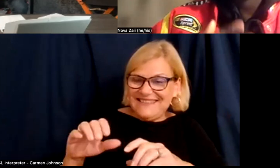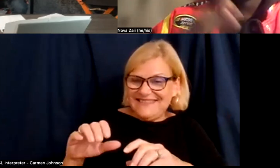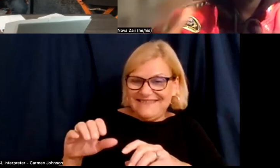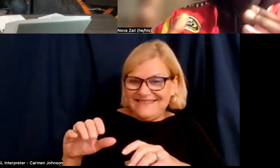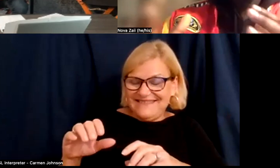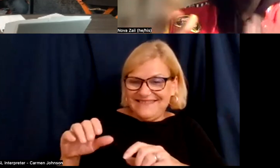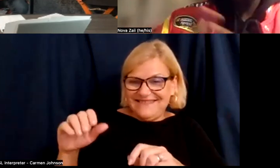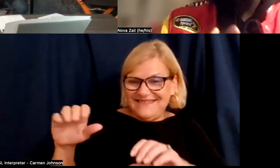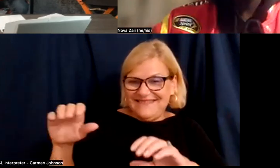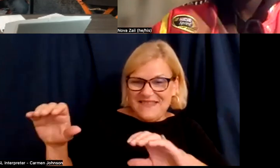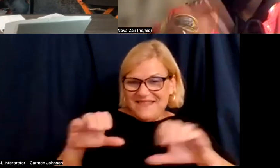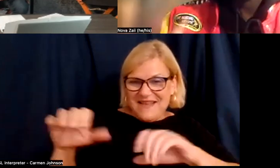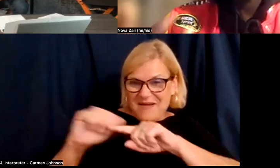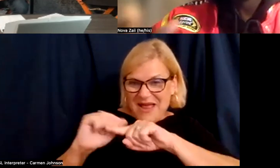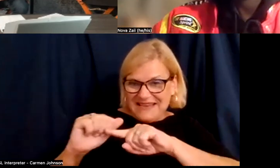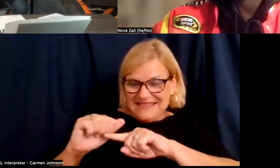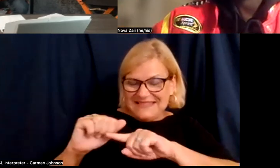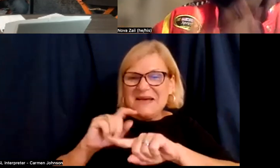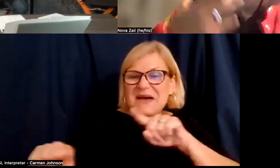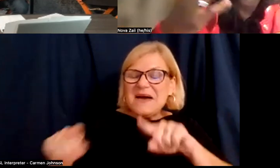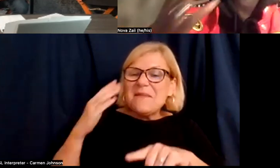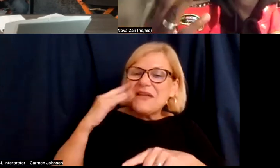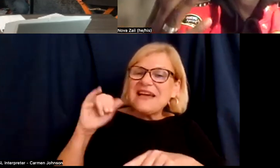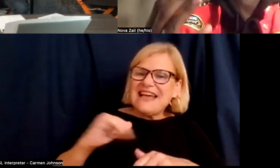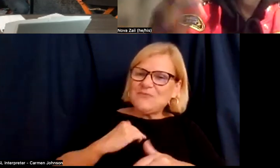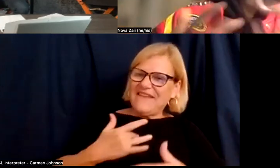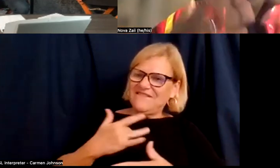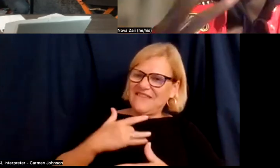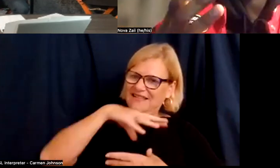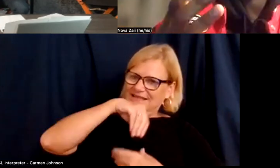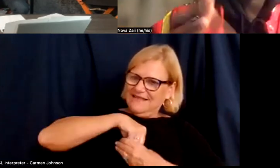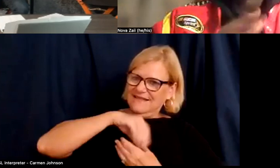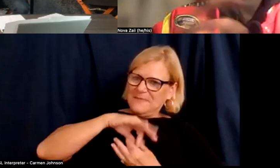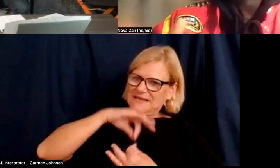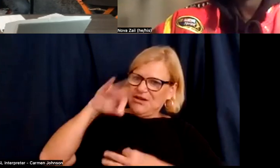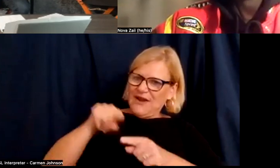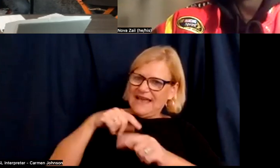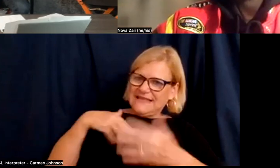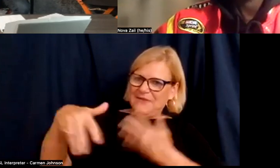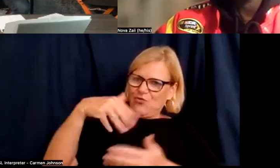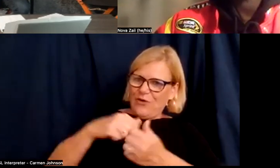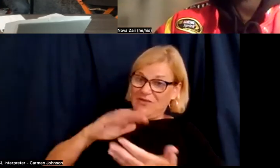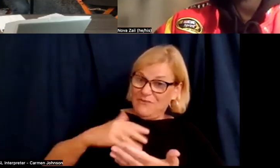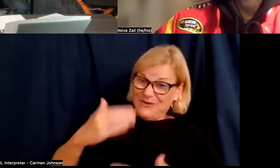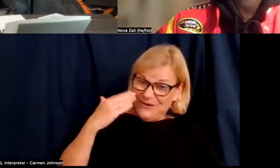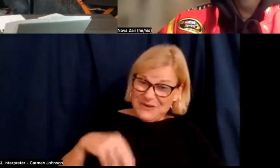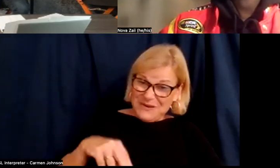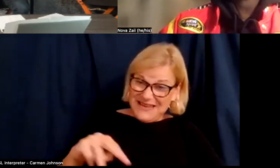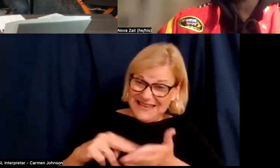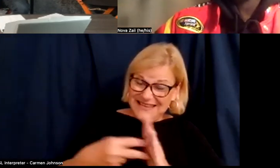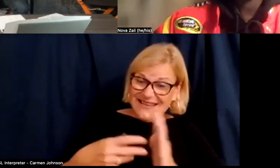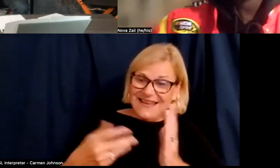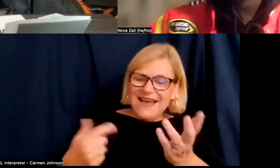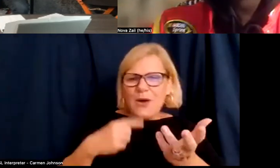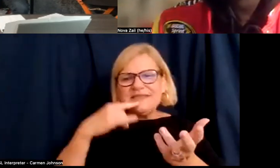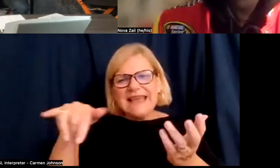choreograph perspective, but I do it because that's what I feel in my spirit as I'm interacting with the device. You know what I'm saying? So Yeah. I